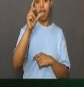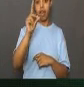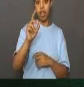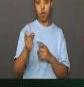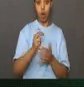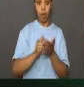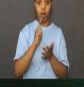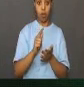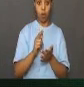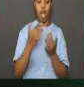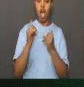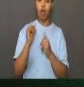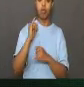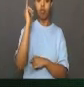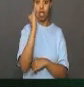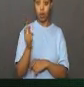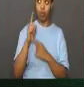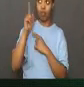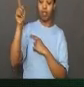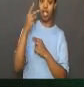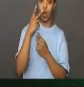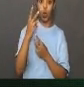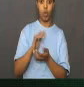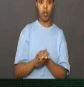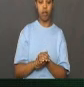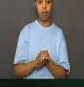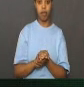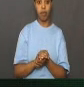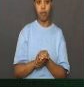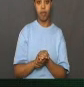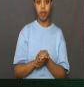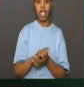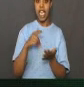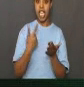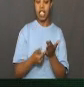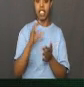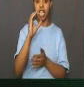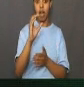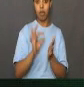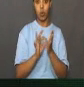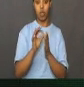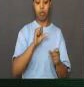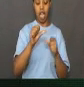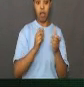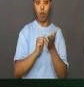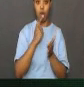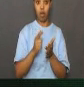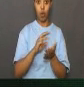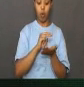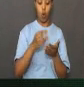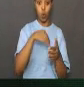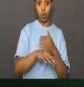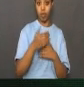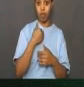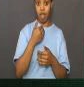Notice the image on the screen, students. The number of carbon atoms in the